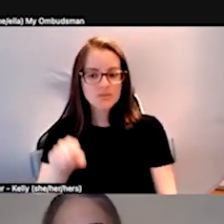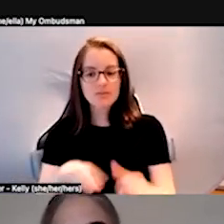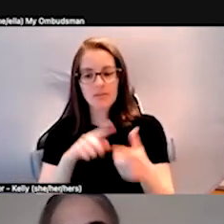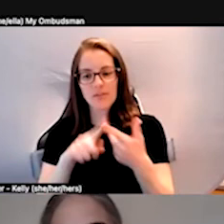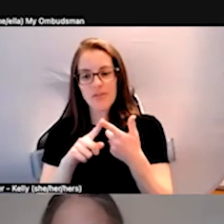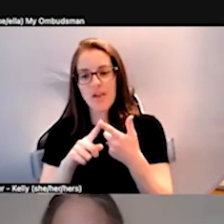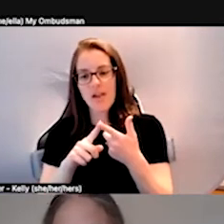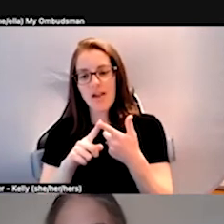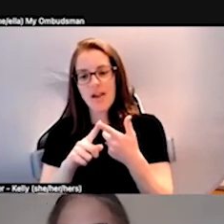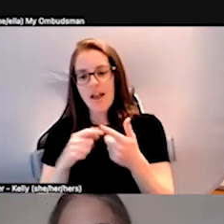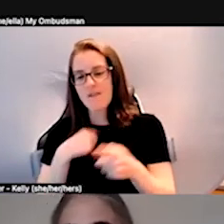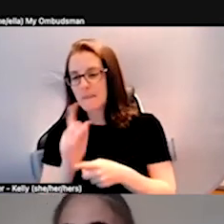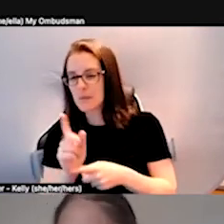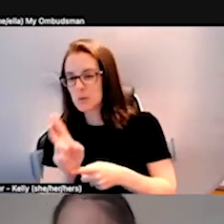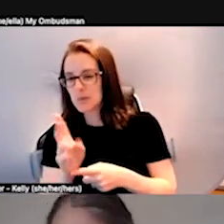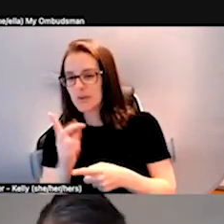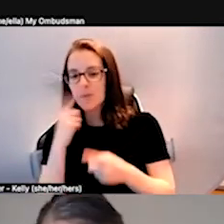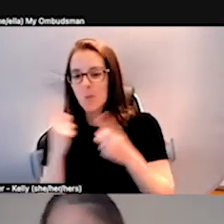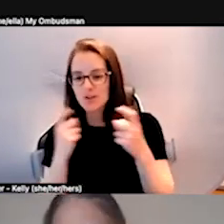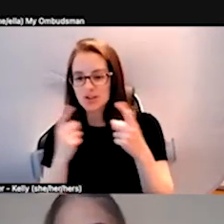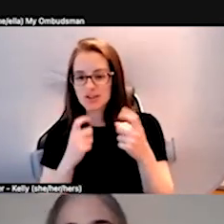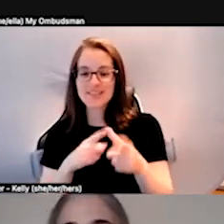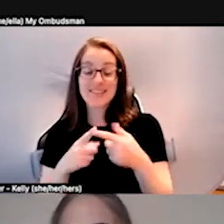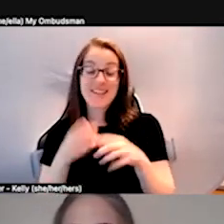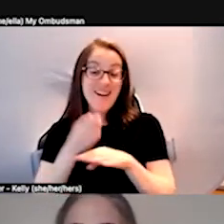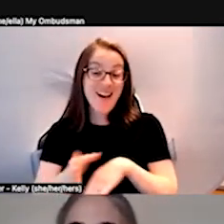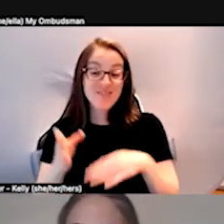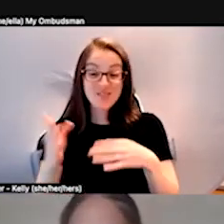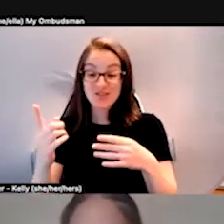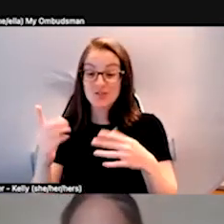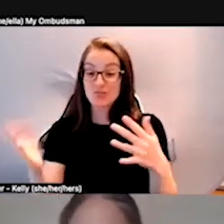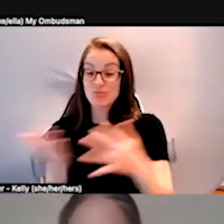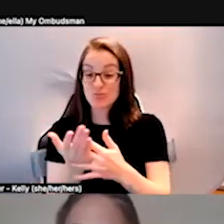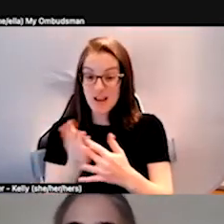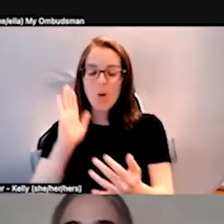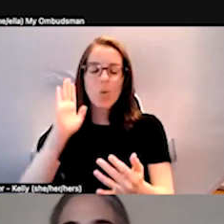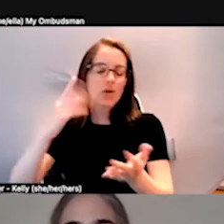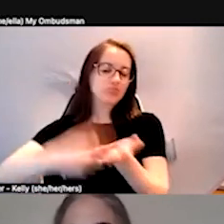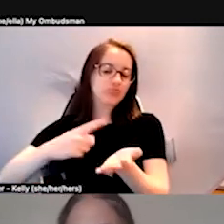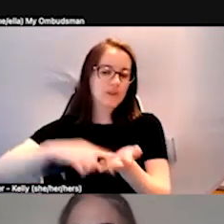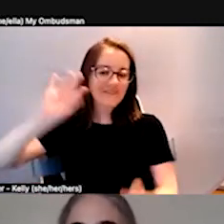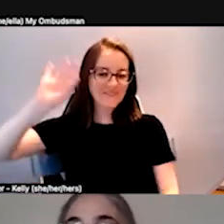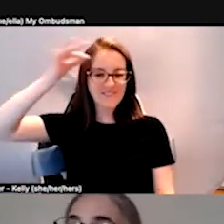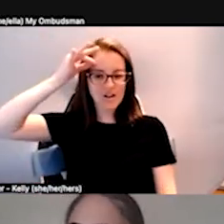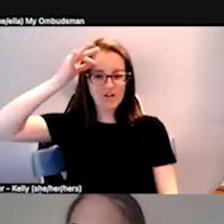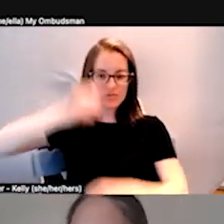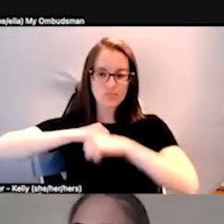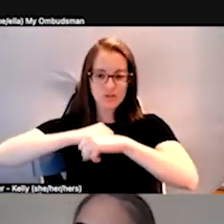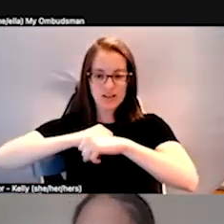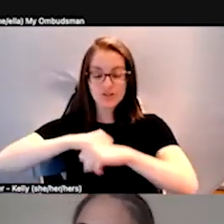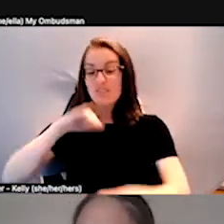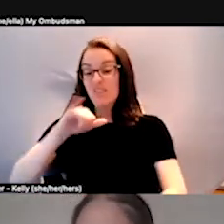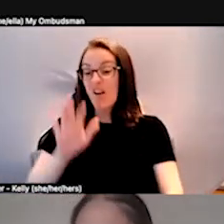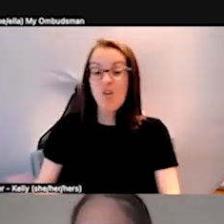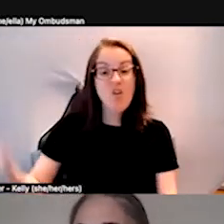a minute or two for questions, and then I'll wait until after the break to launch into the federal protections, which of course impact everyone,